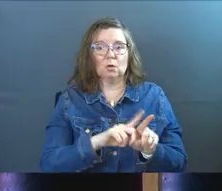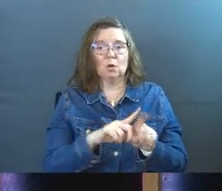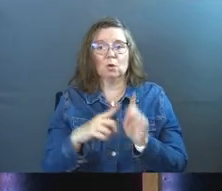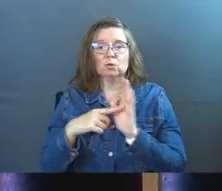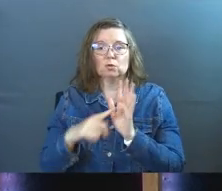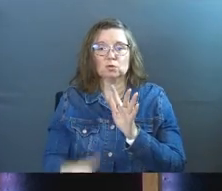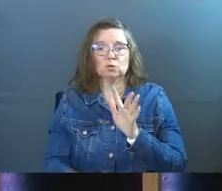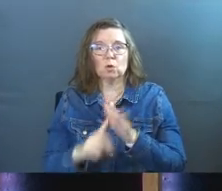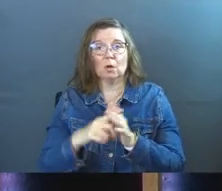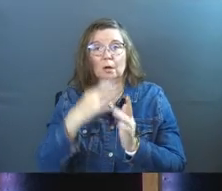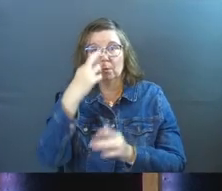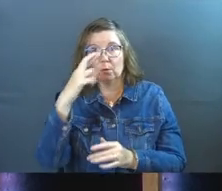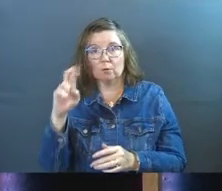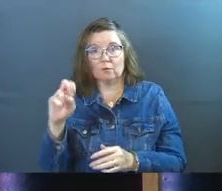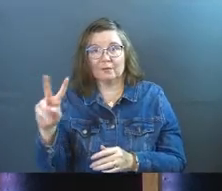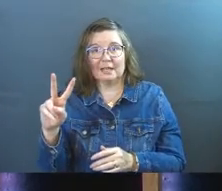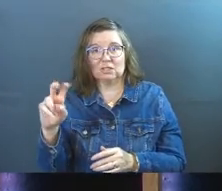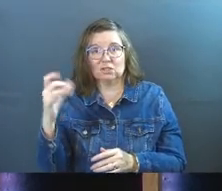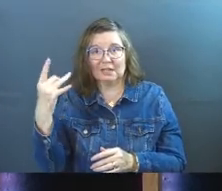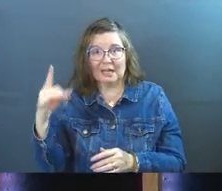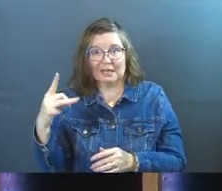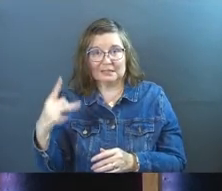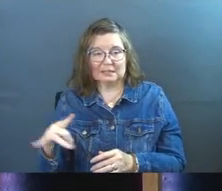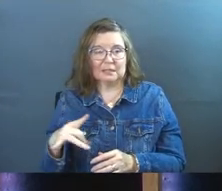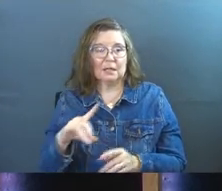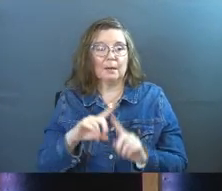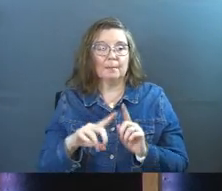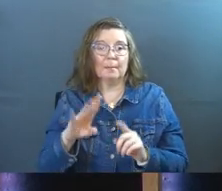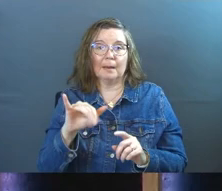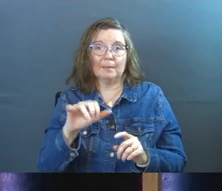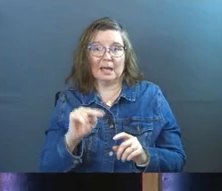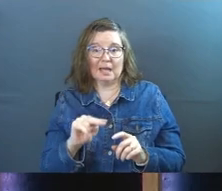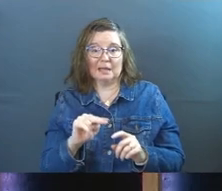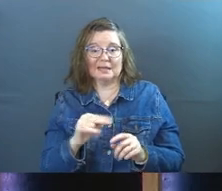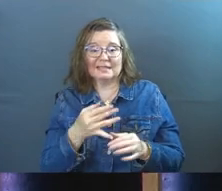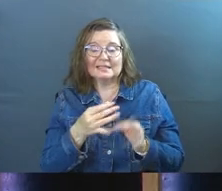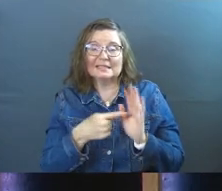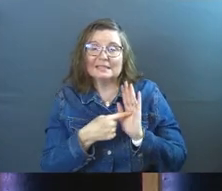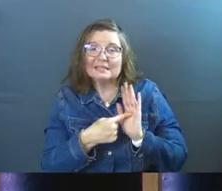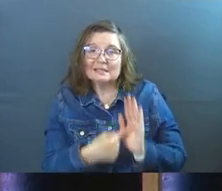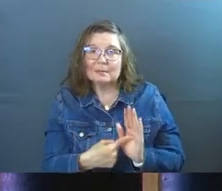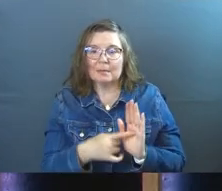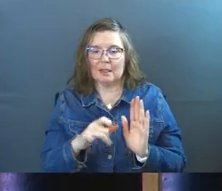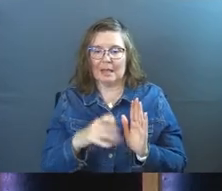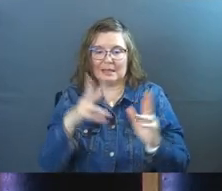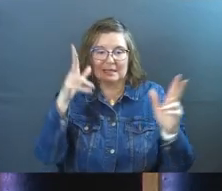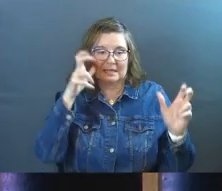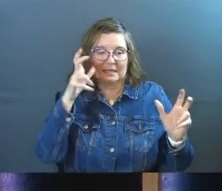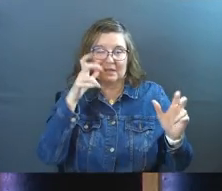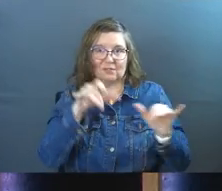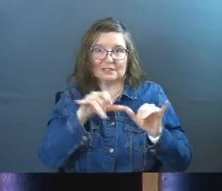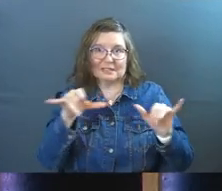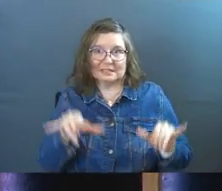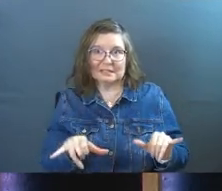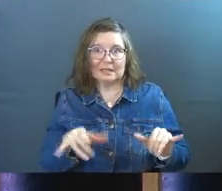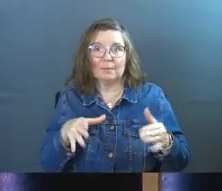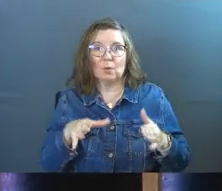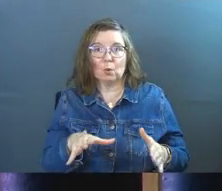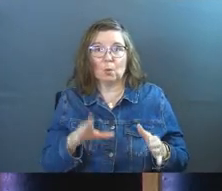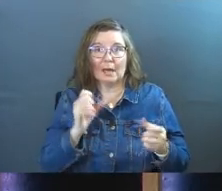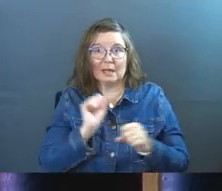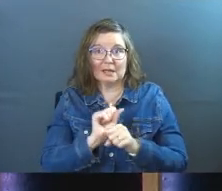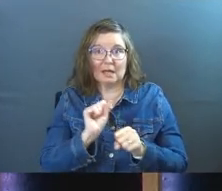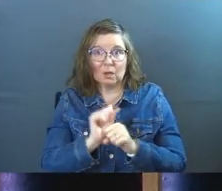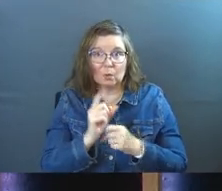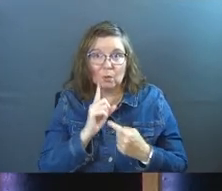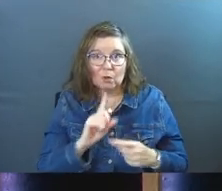also shows up in Revelation 18. You don't have to remember any of that. But Babylon symbolizes like this evil system and the way it